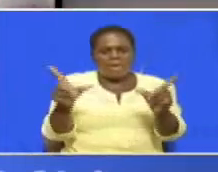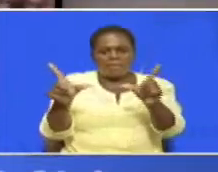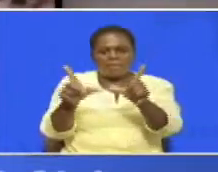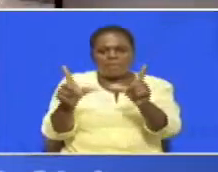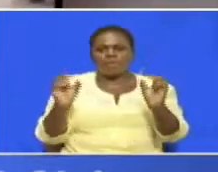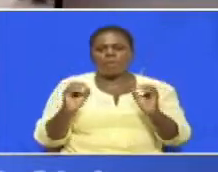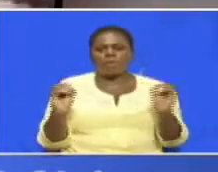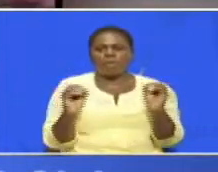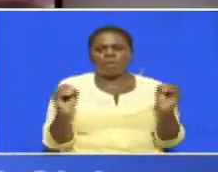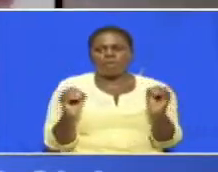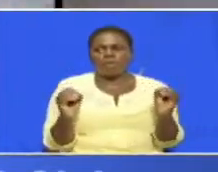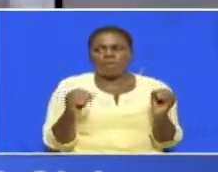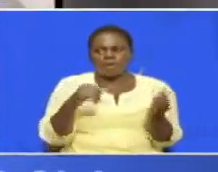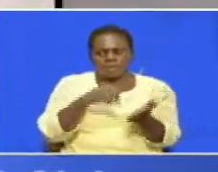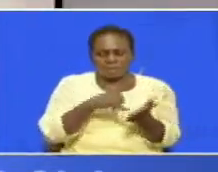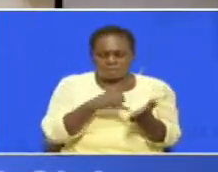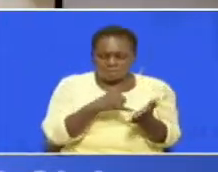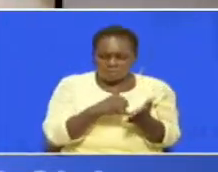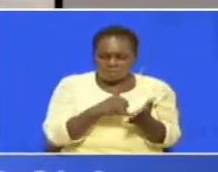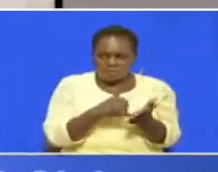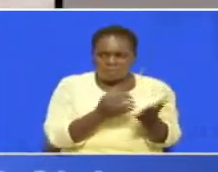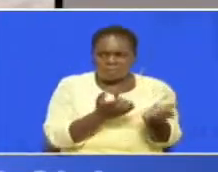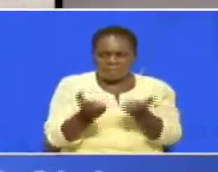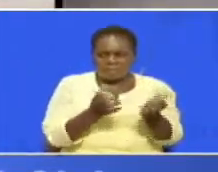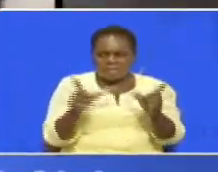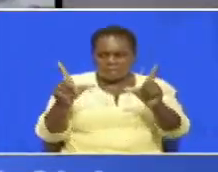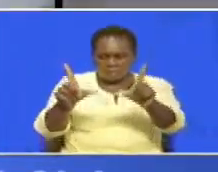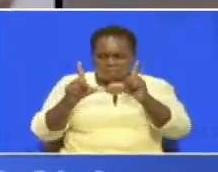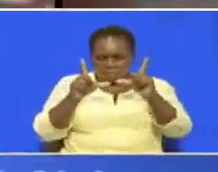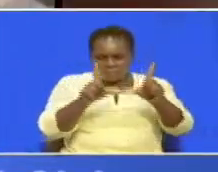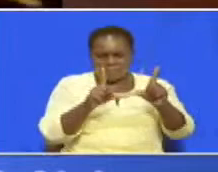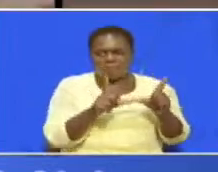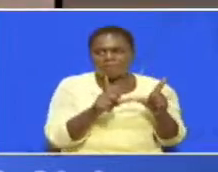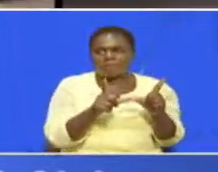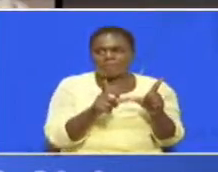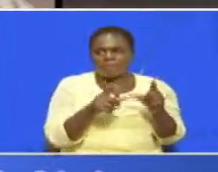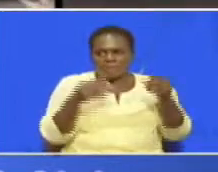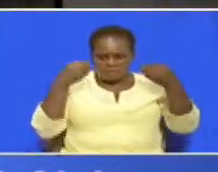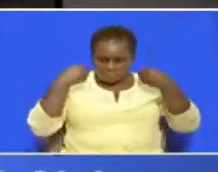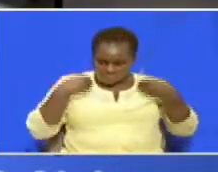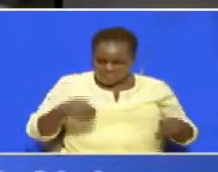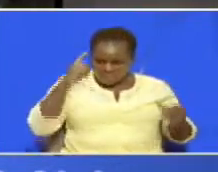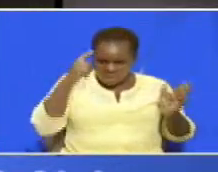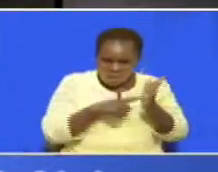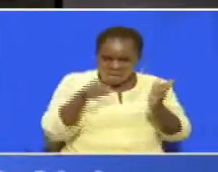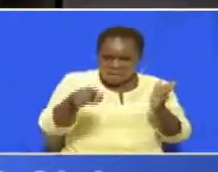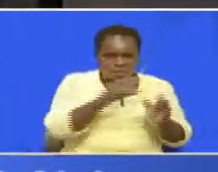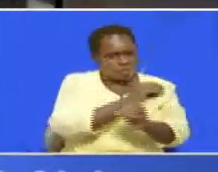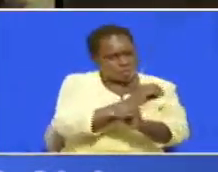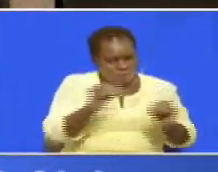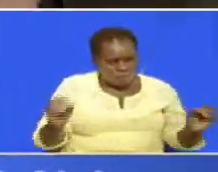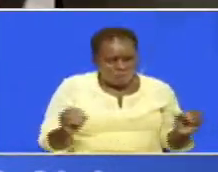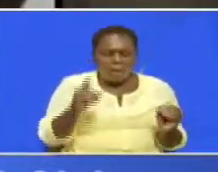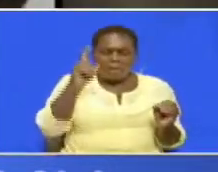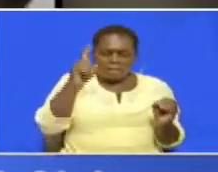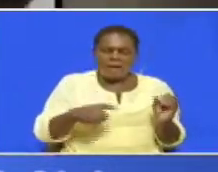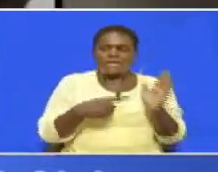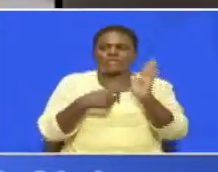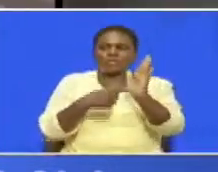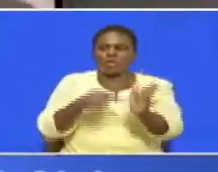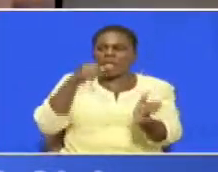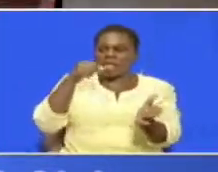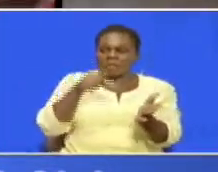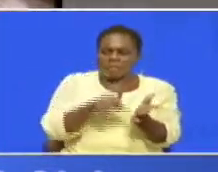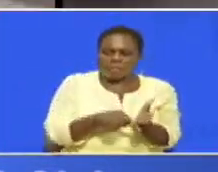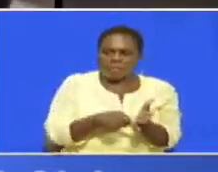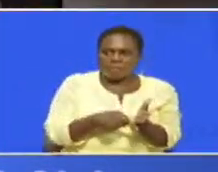business demands, including displaying their business licenses. Uniform, si tambulisho. No, wanaenda wapi?